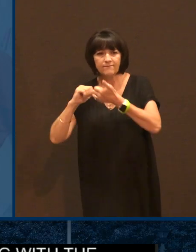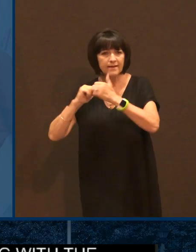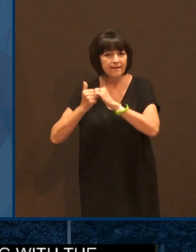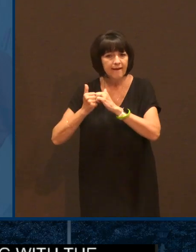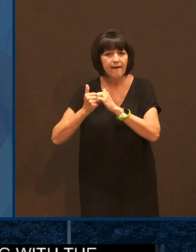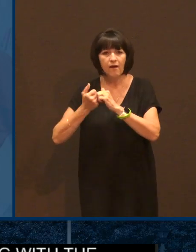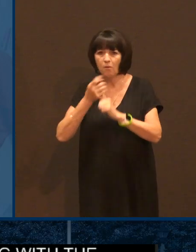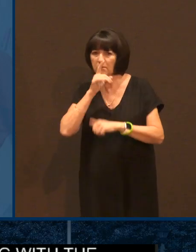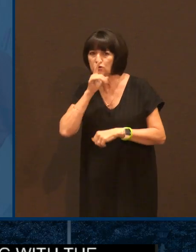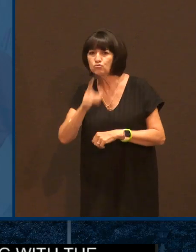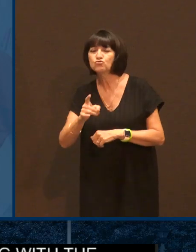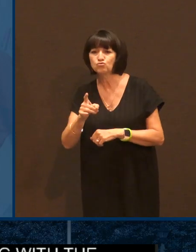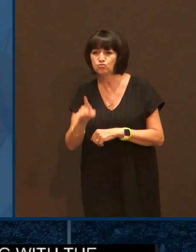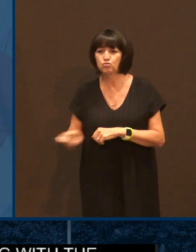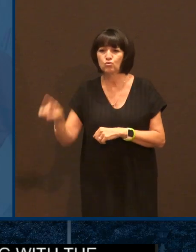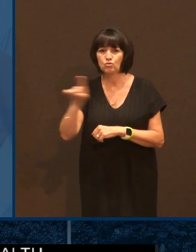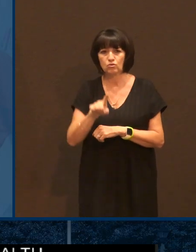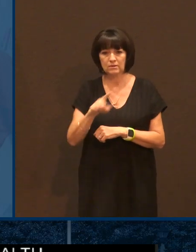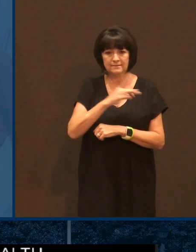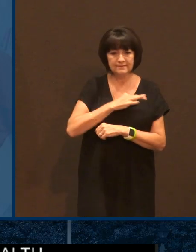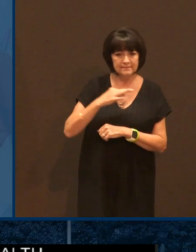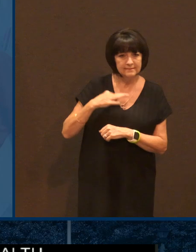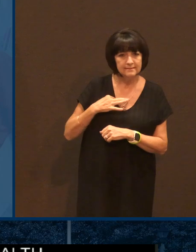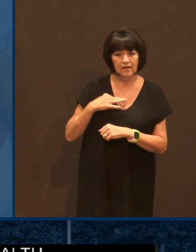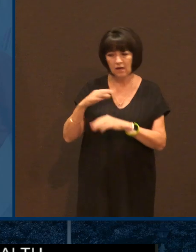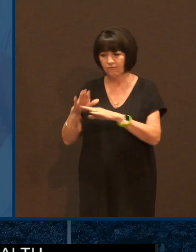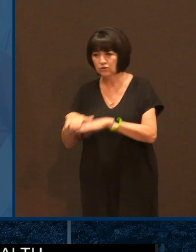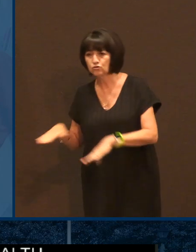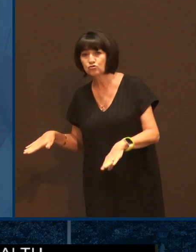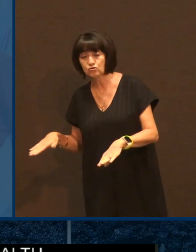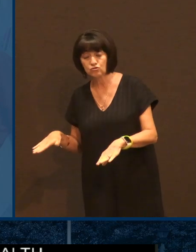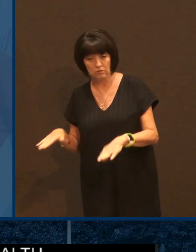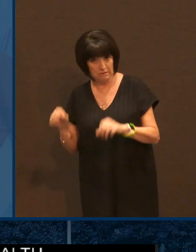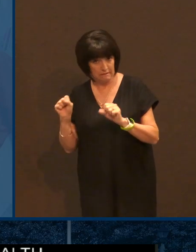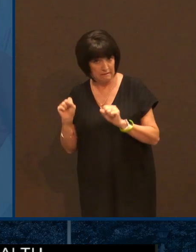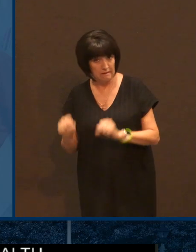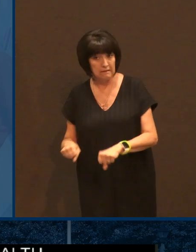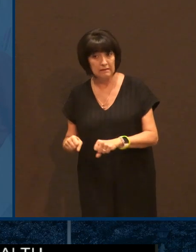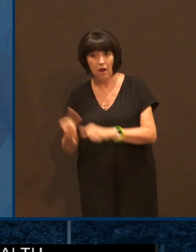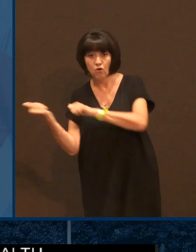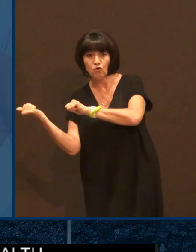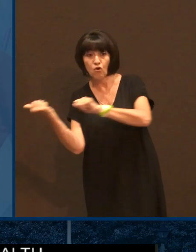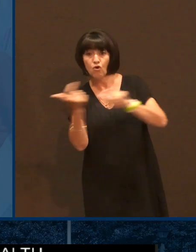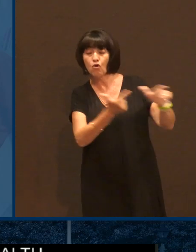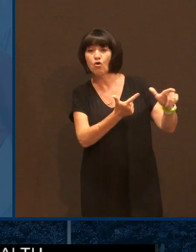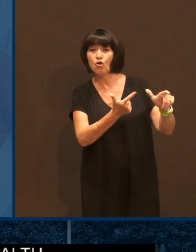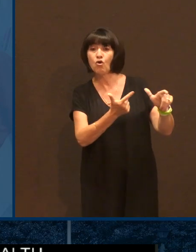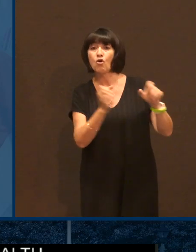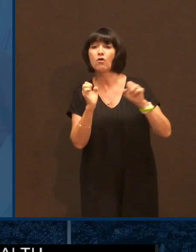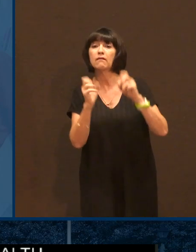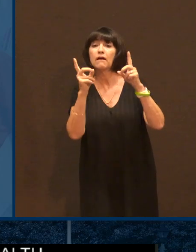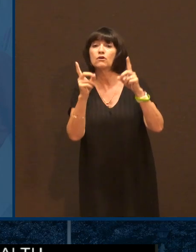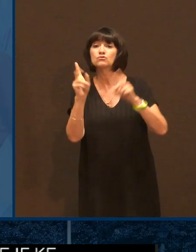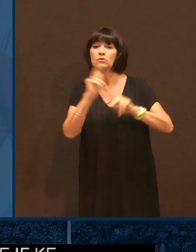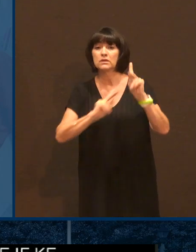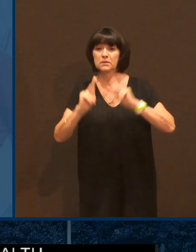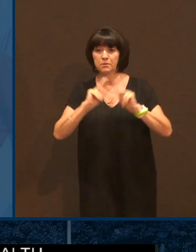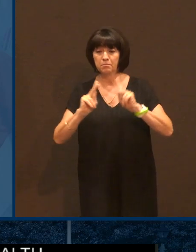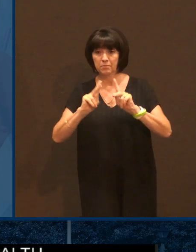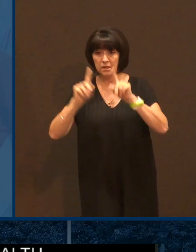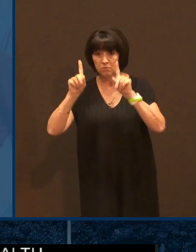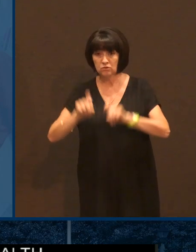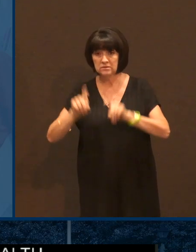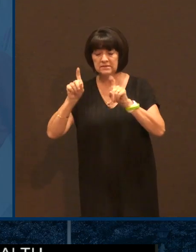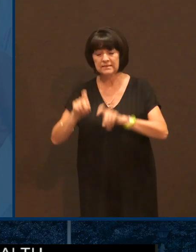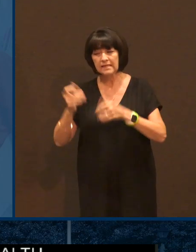goal initially is to see if we can test as widely possible all the education staff to start the school year. We're still working on the